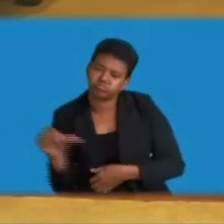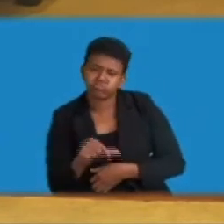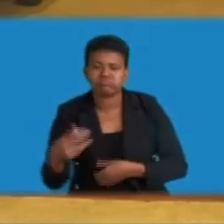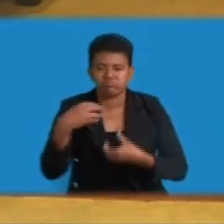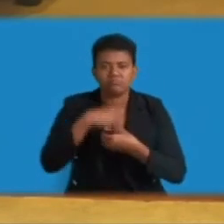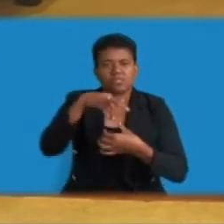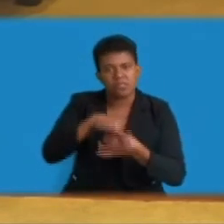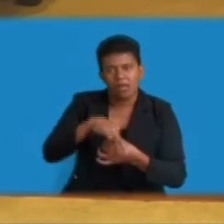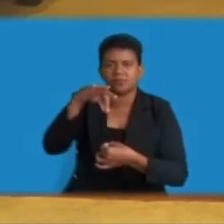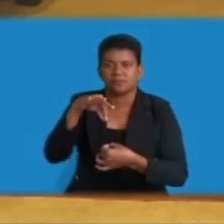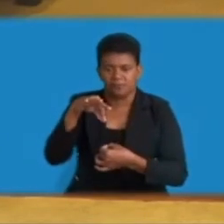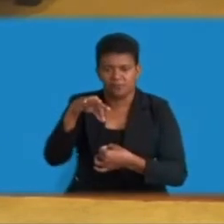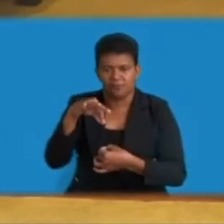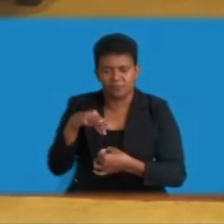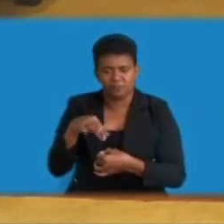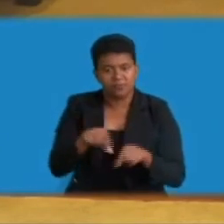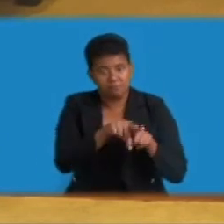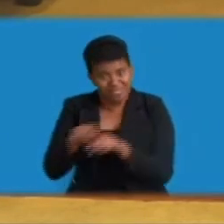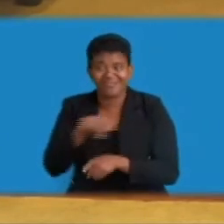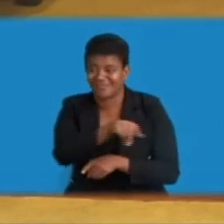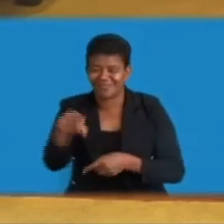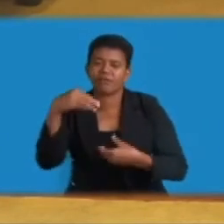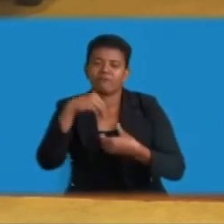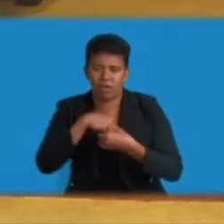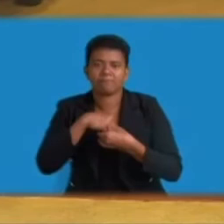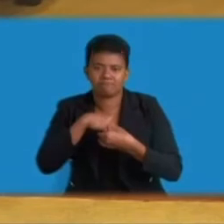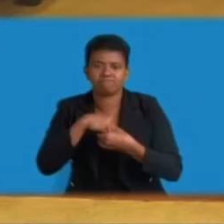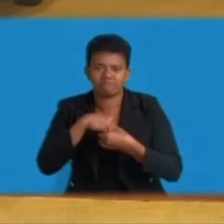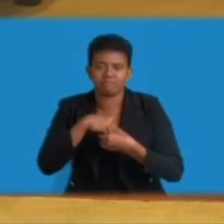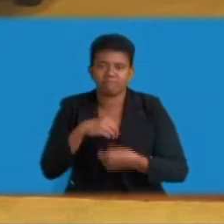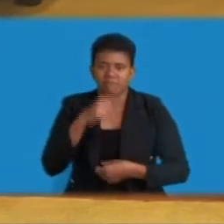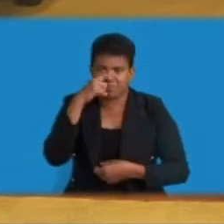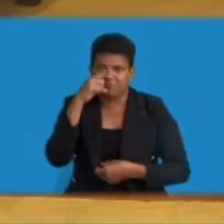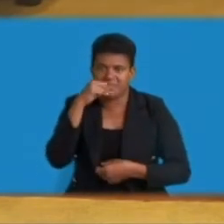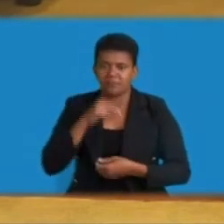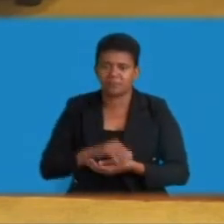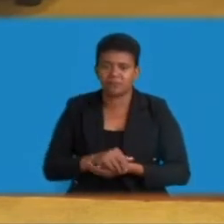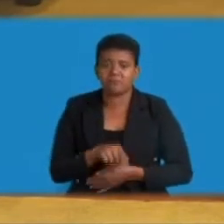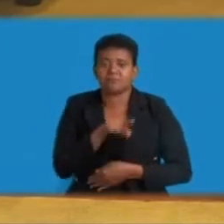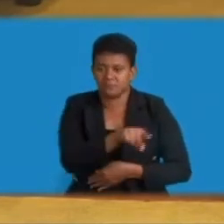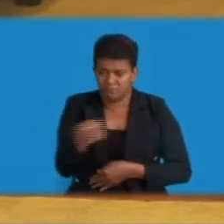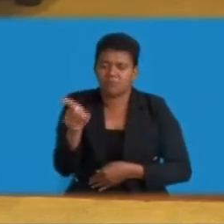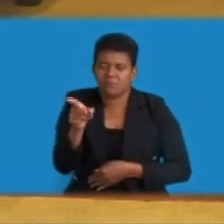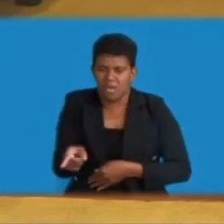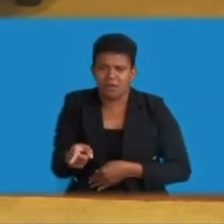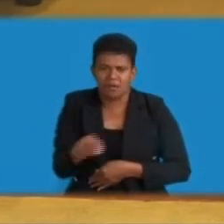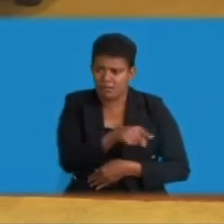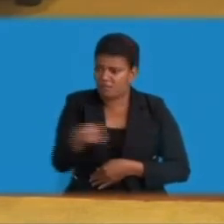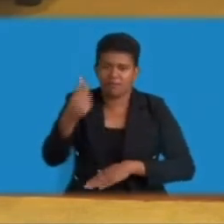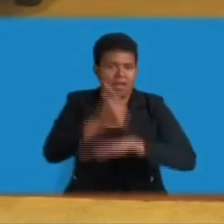elected. And that is the point that this government doesn't understand. That